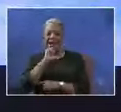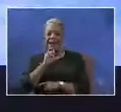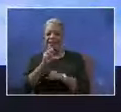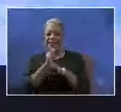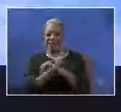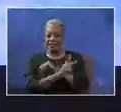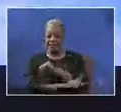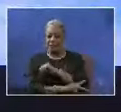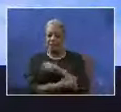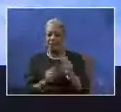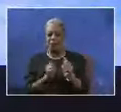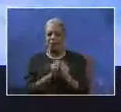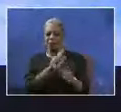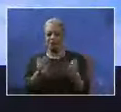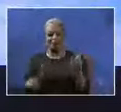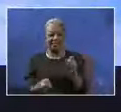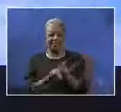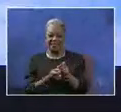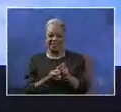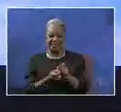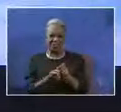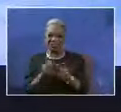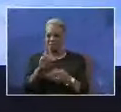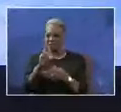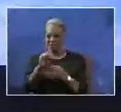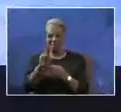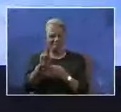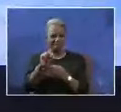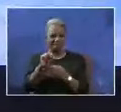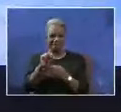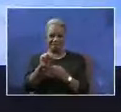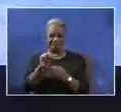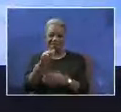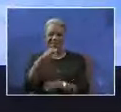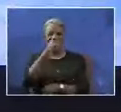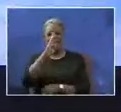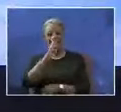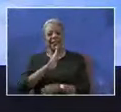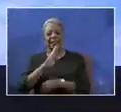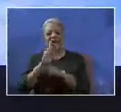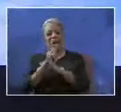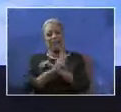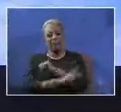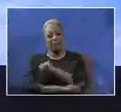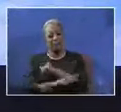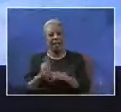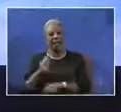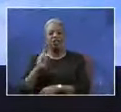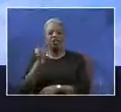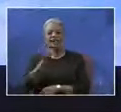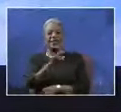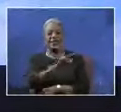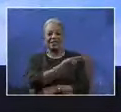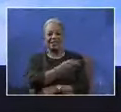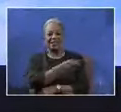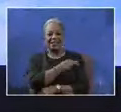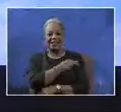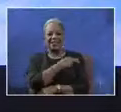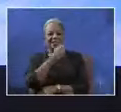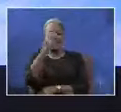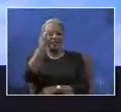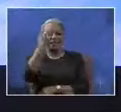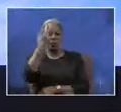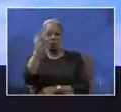of vindictiveness. God punishes us to improve us. When